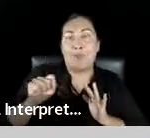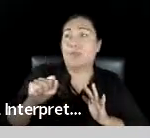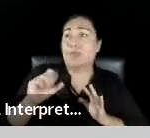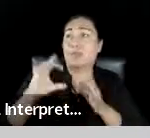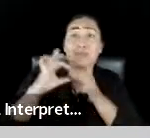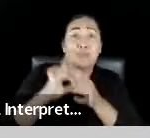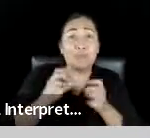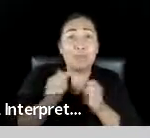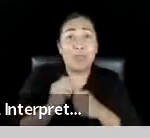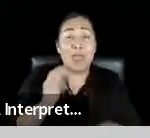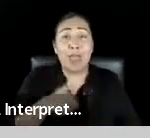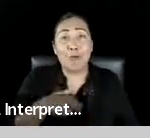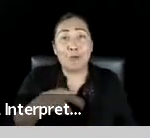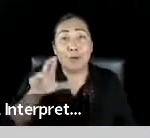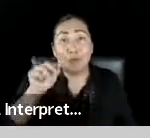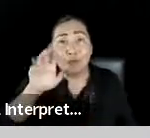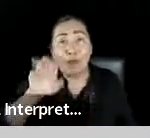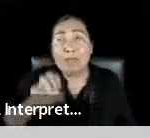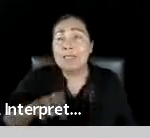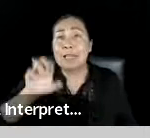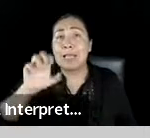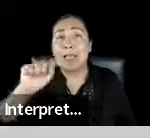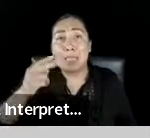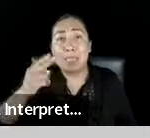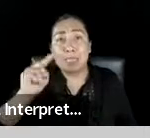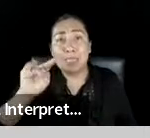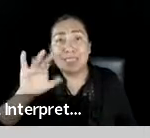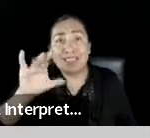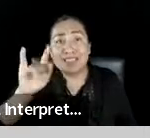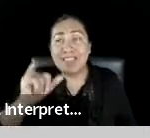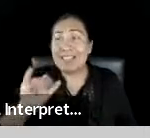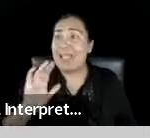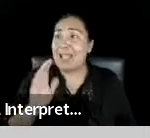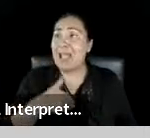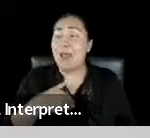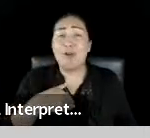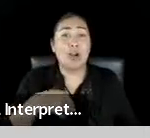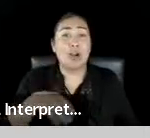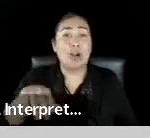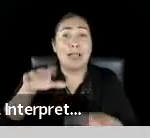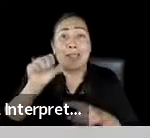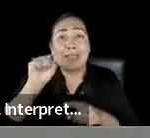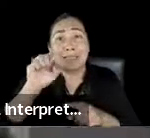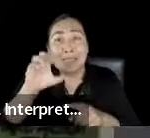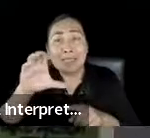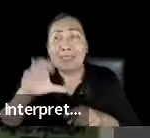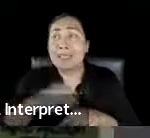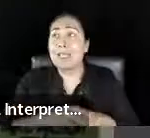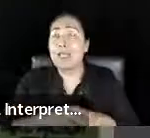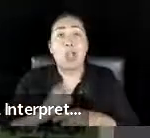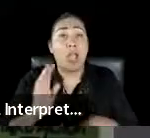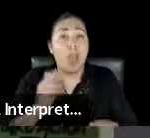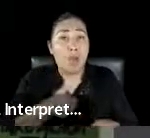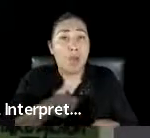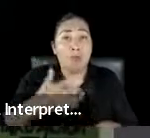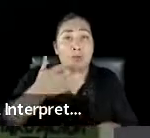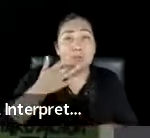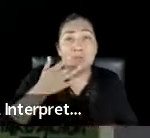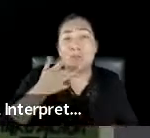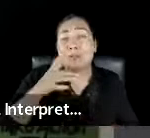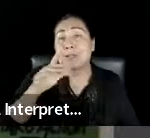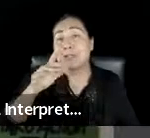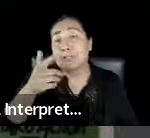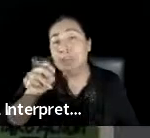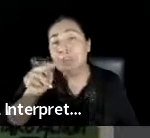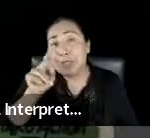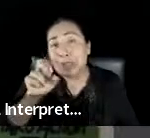ethnicity, our, socioeconomic status, our gender identity, our sexual orientation, what the expectations are of